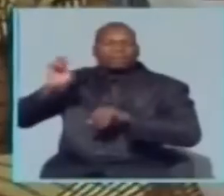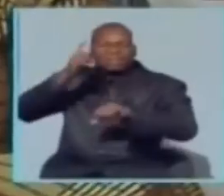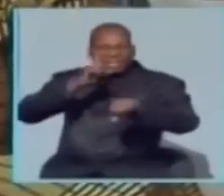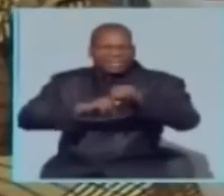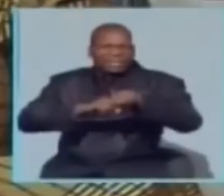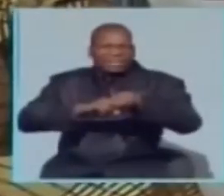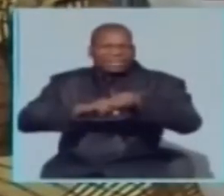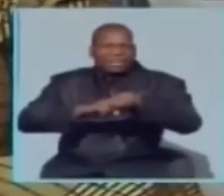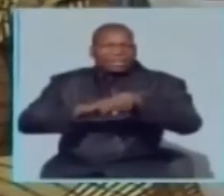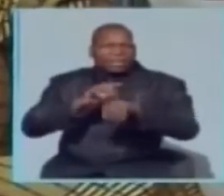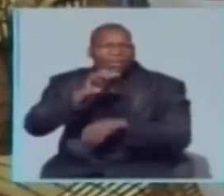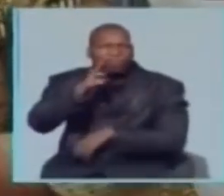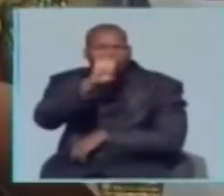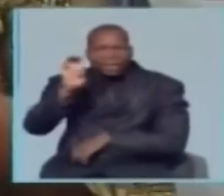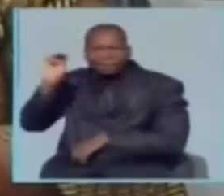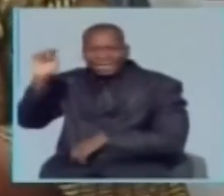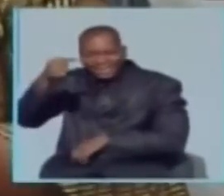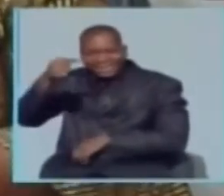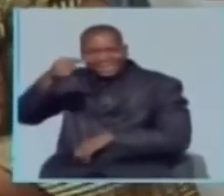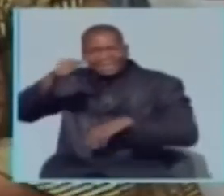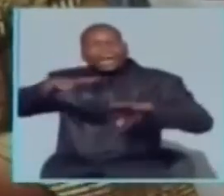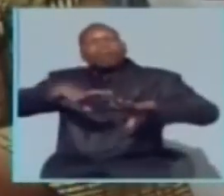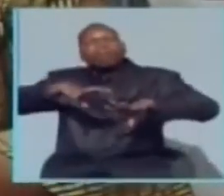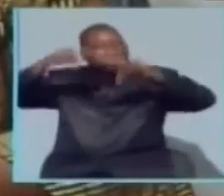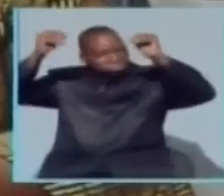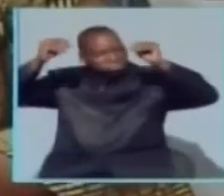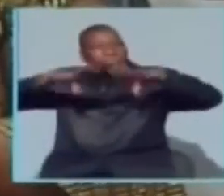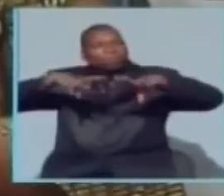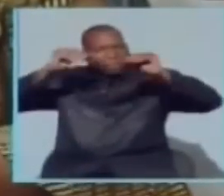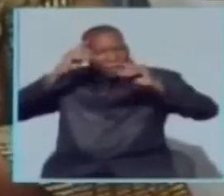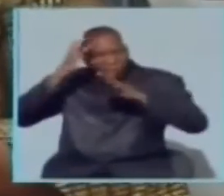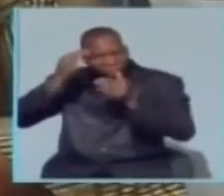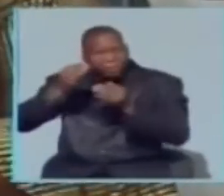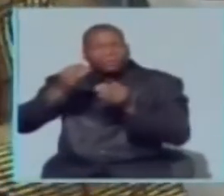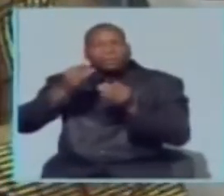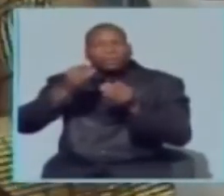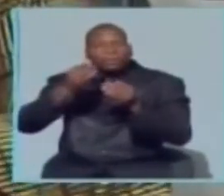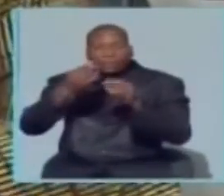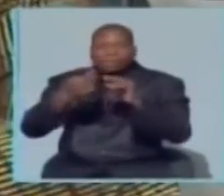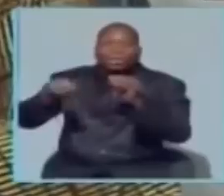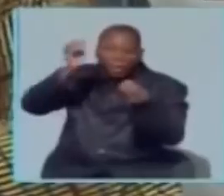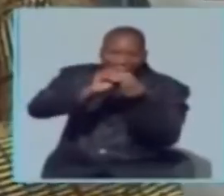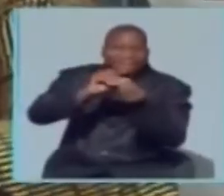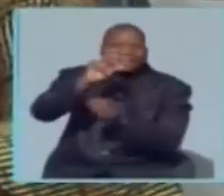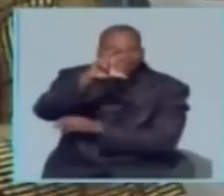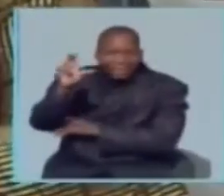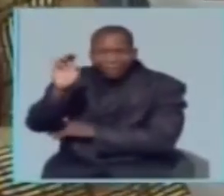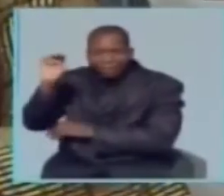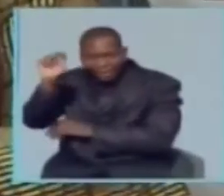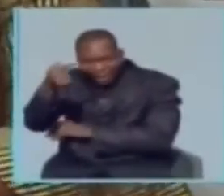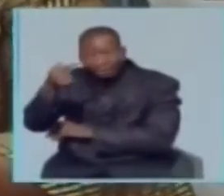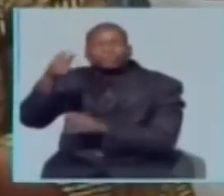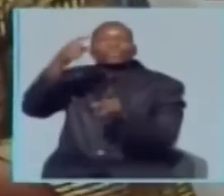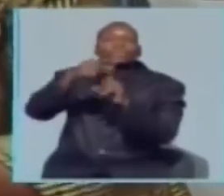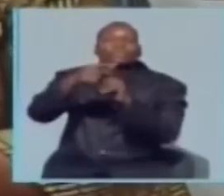about 400 megawatts that was load shed, and now we're expecting to go further, another 300 megawatts by